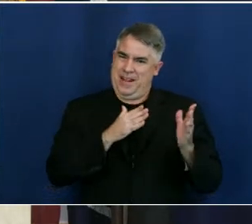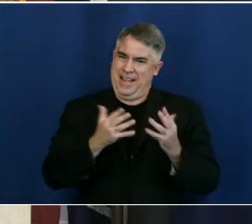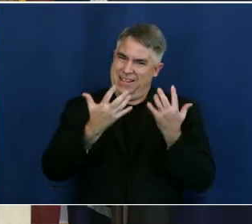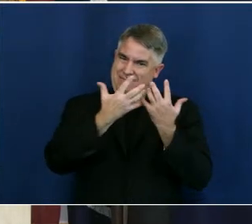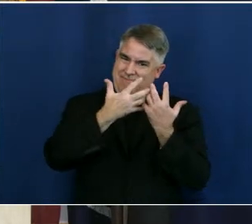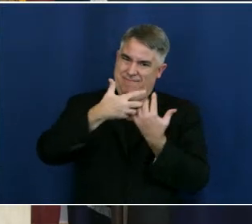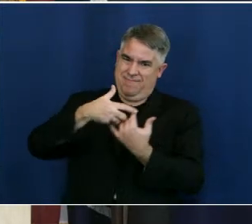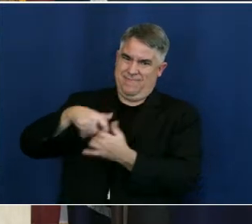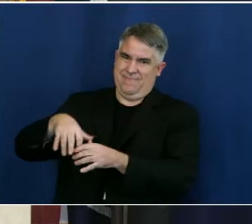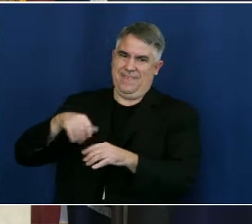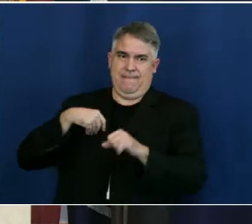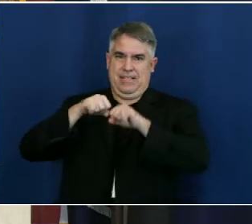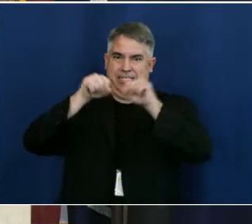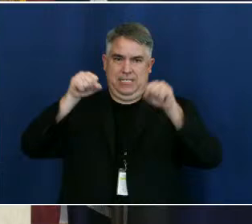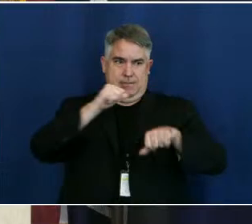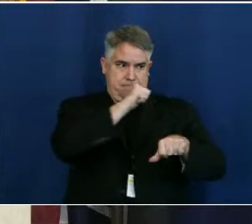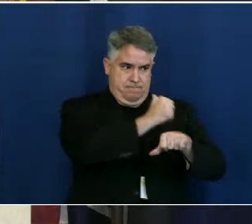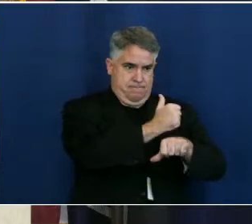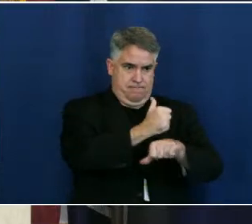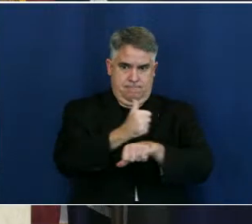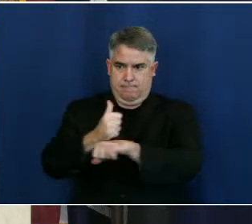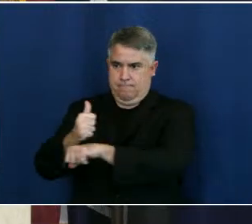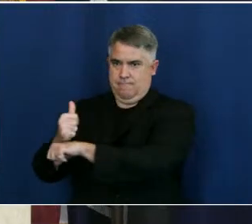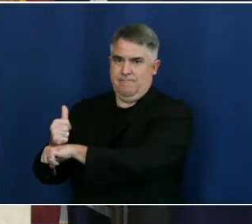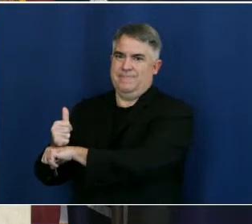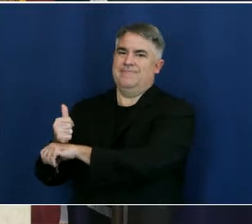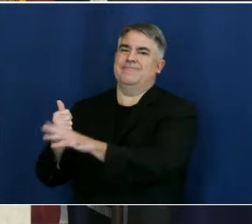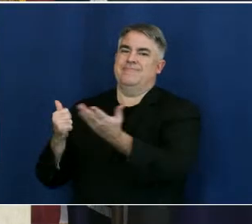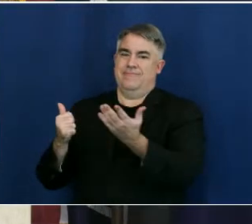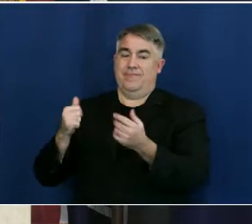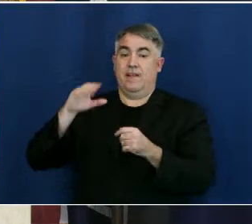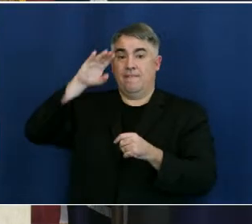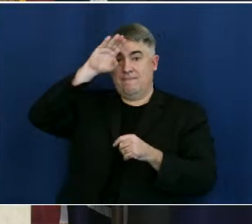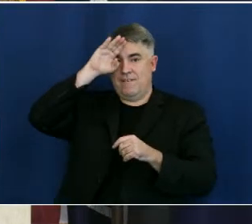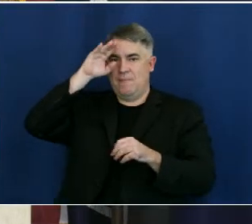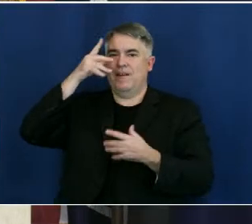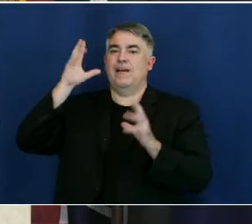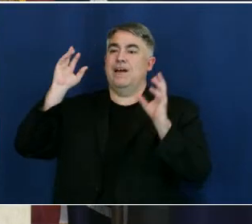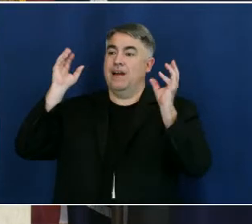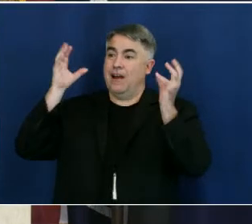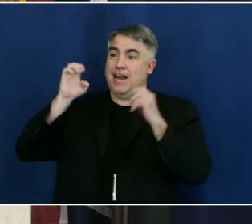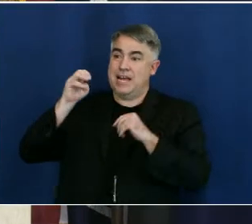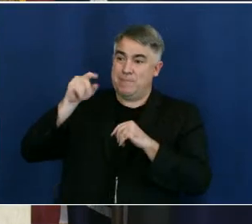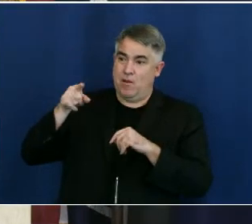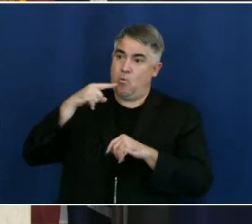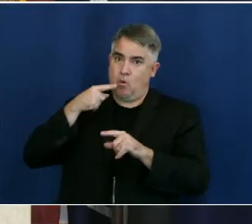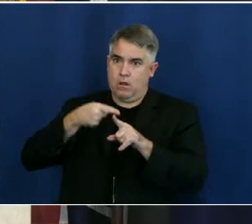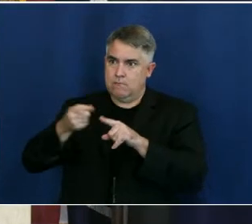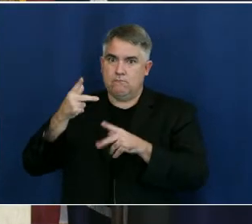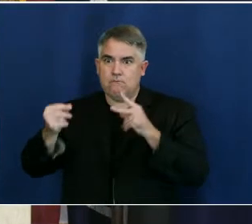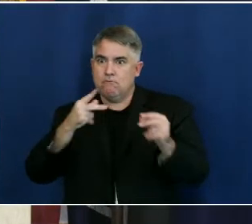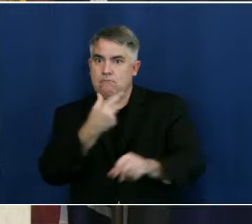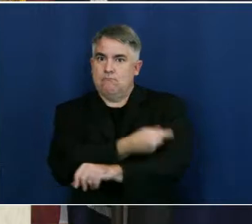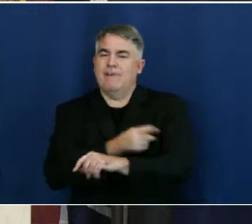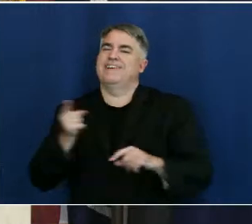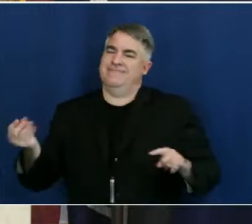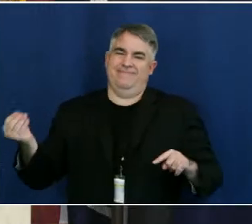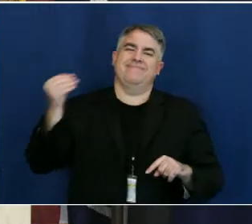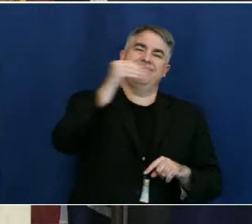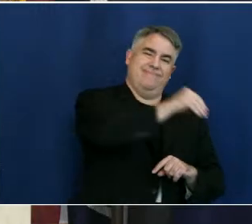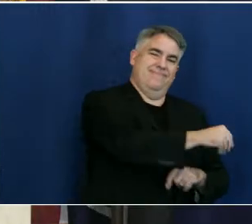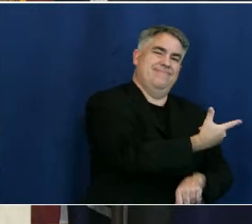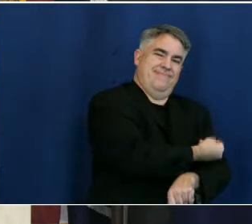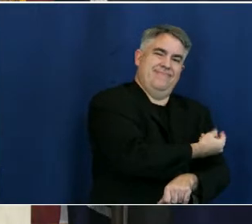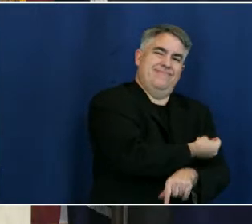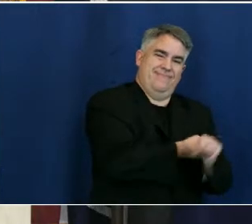healthcare workers. We added in people that could do vaccinations because we can't give vaccinations without vaccinators. Then we're doing seniors because they